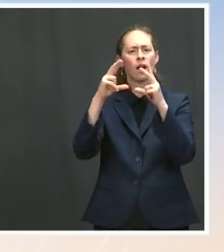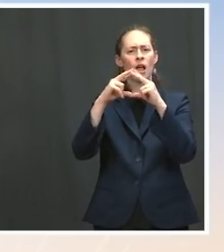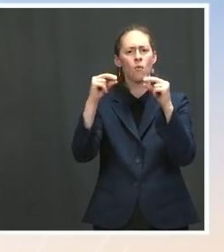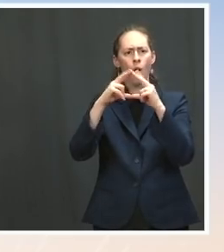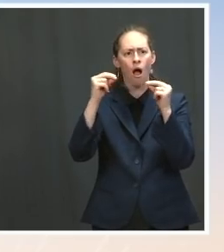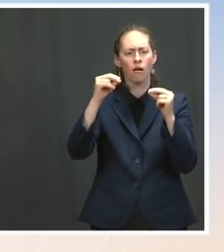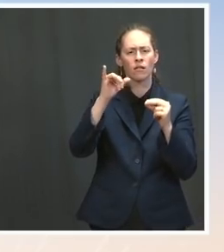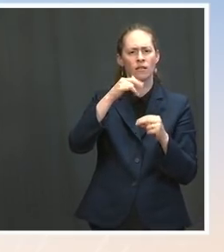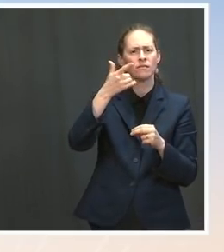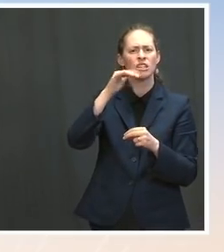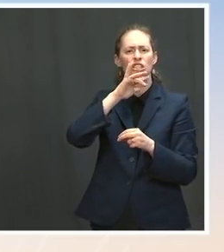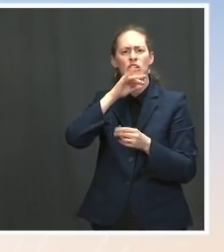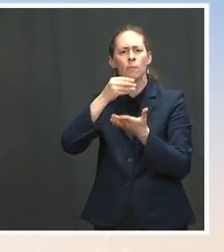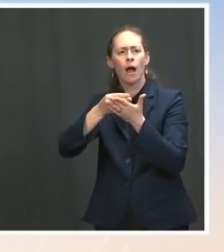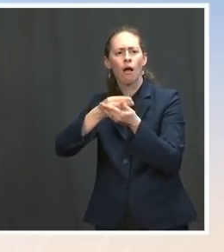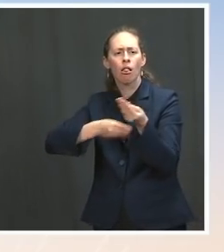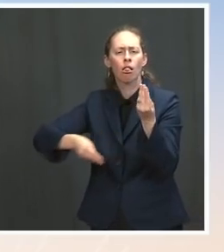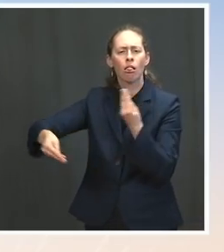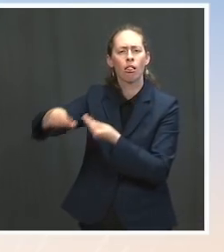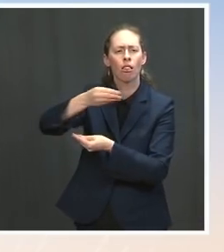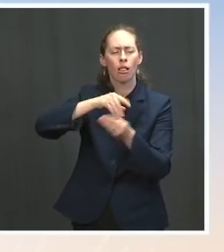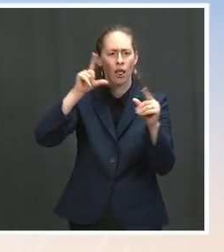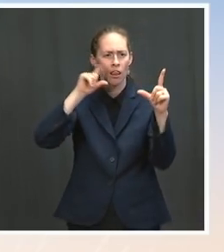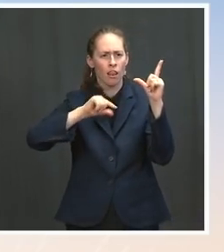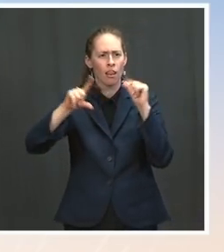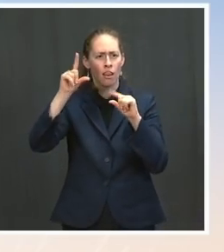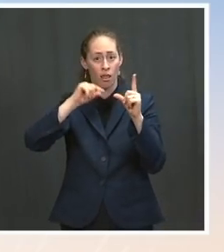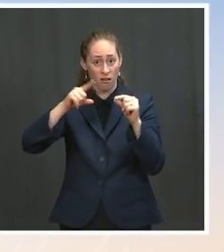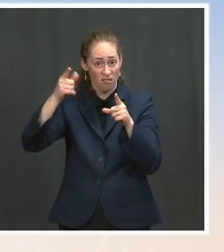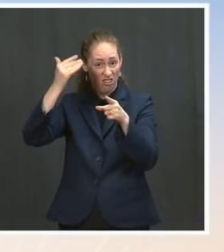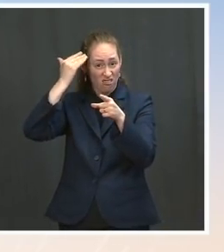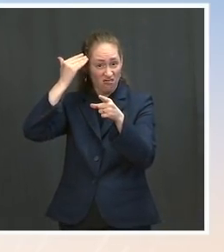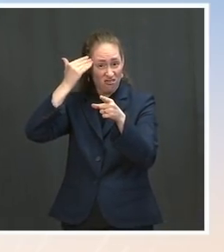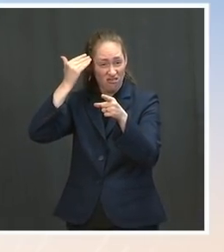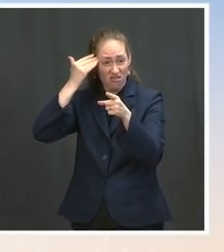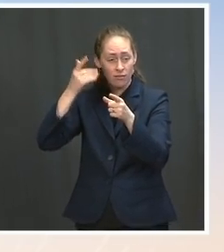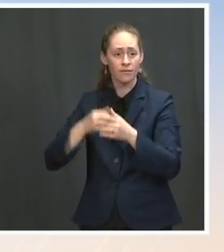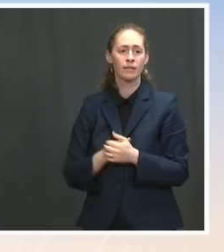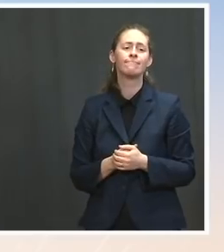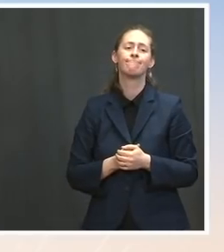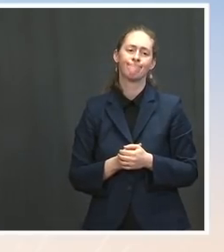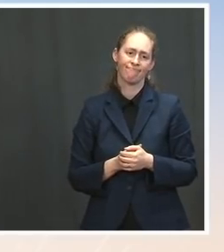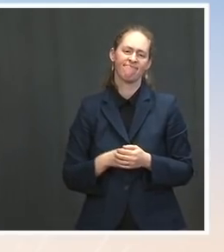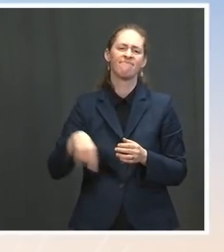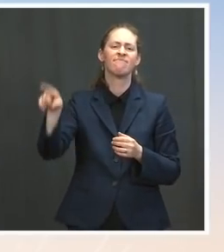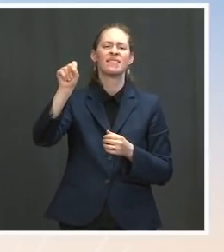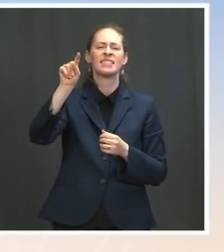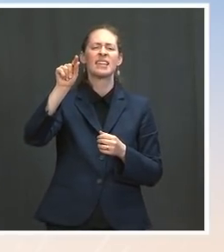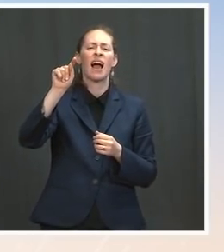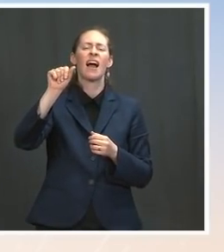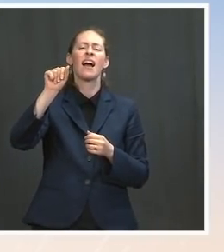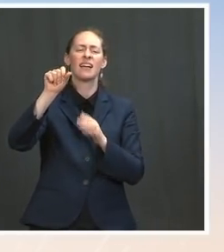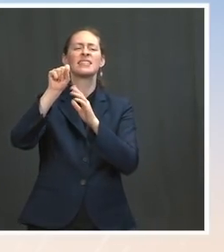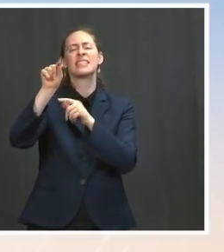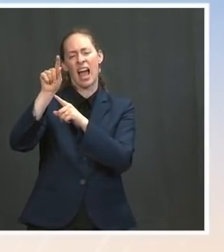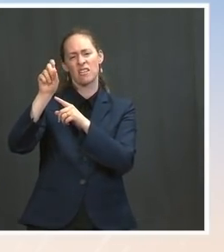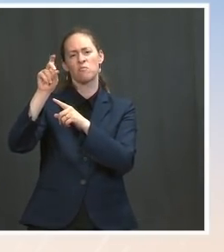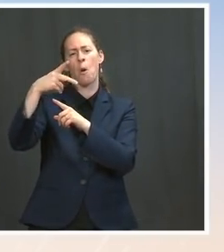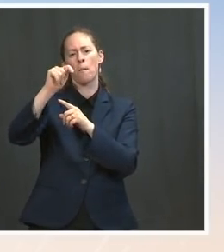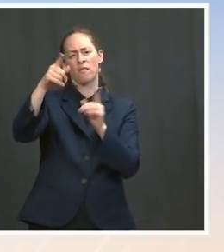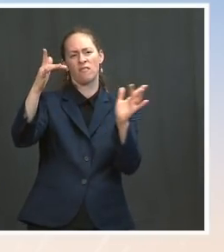the State Department working on this? I know the State Department is, and I'd certainly send you to them on any specific comment from here. Obviously, we would speak